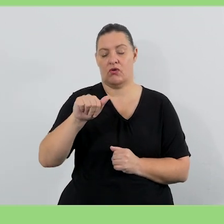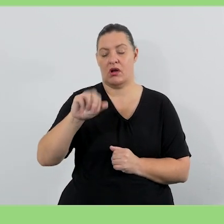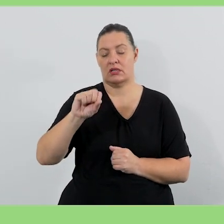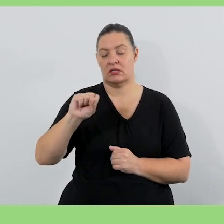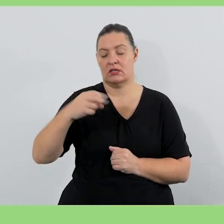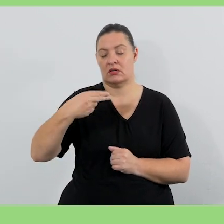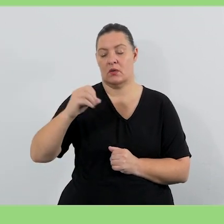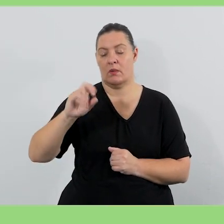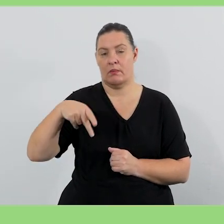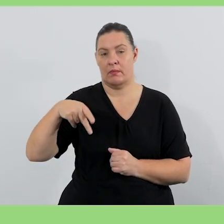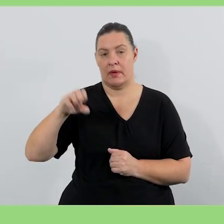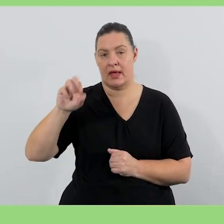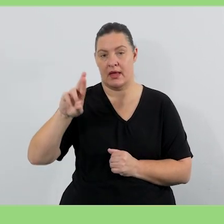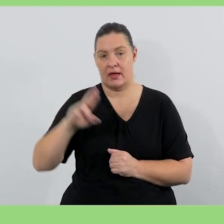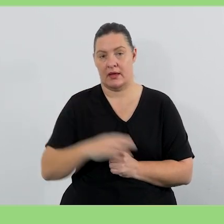grasshopper.